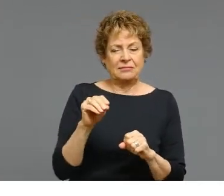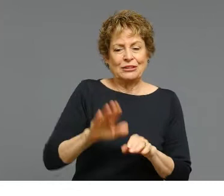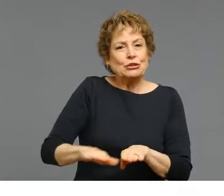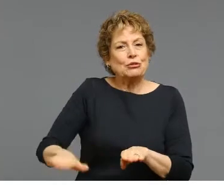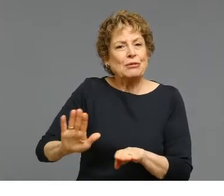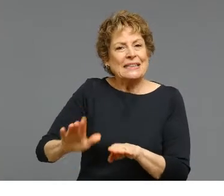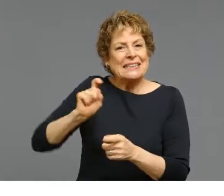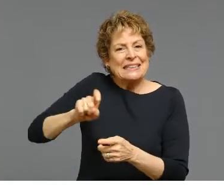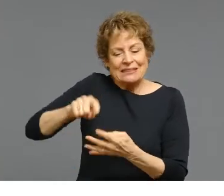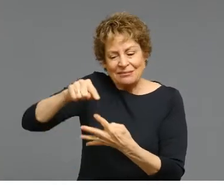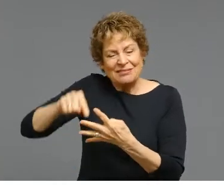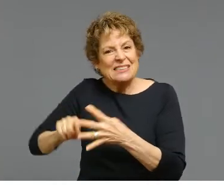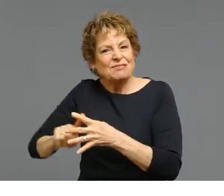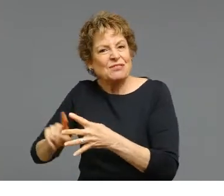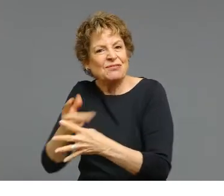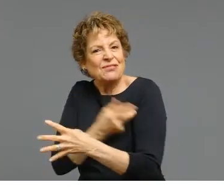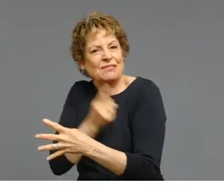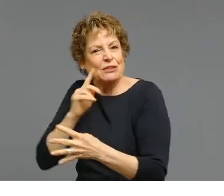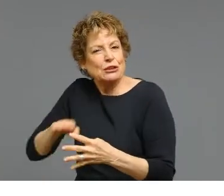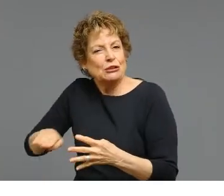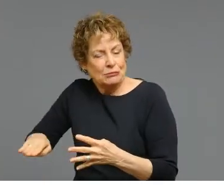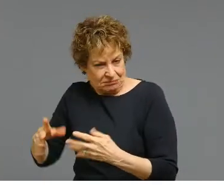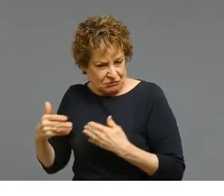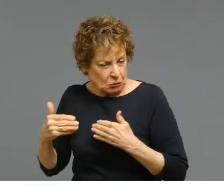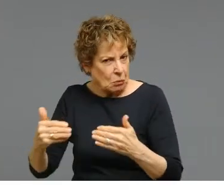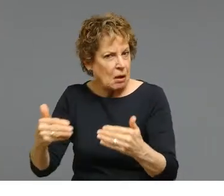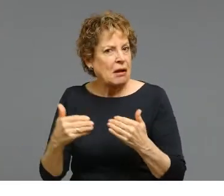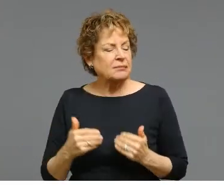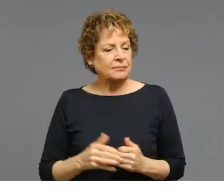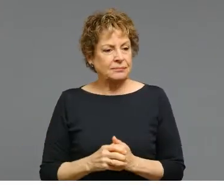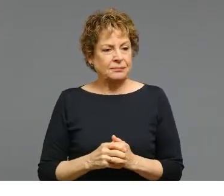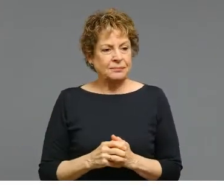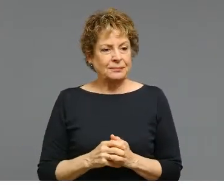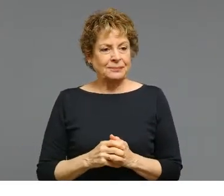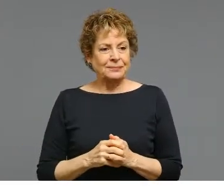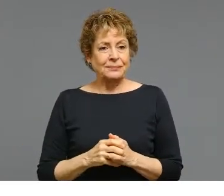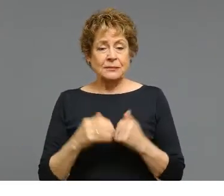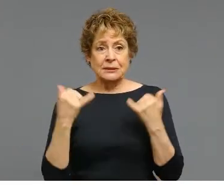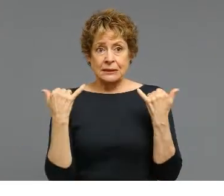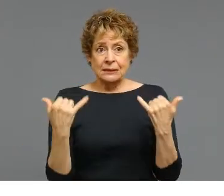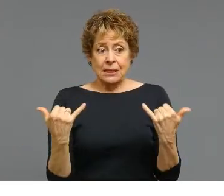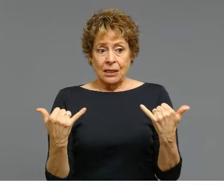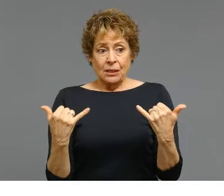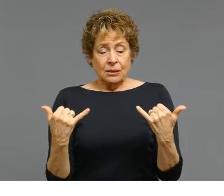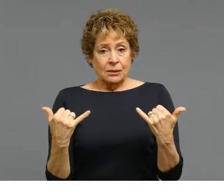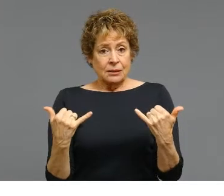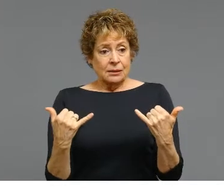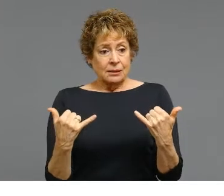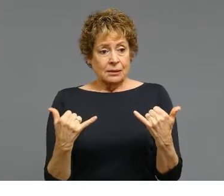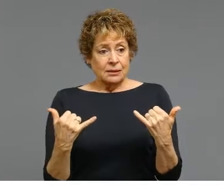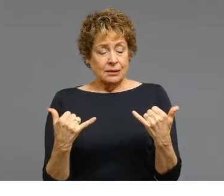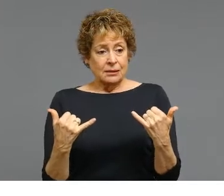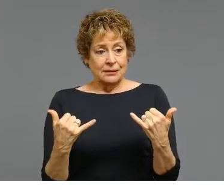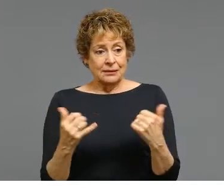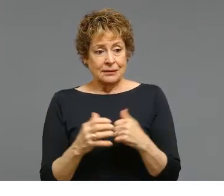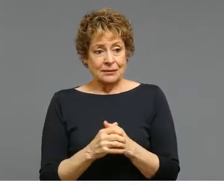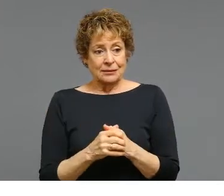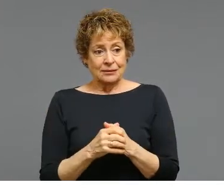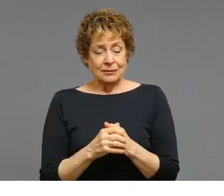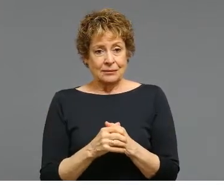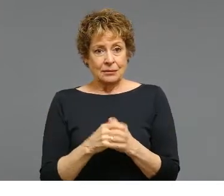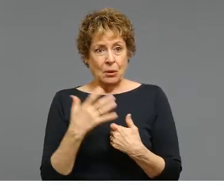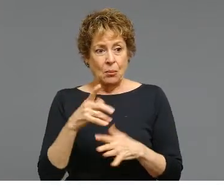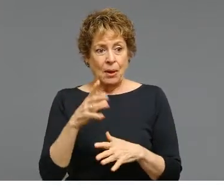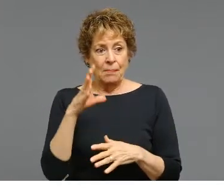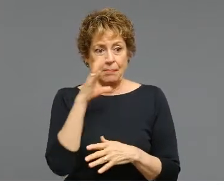time as those other immunizations. So that is reducing potential missed opportunities to vaccinate, and we were very